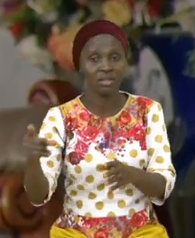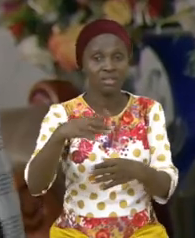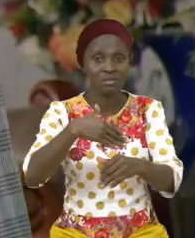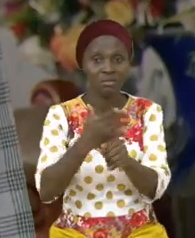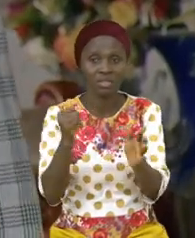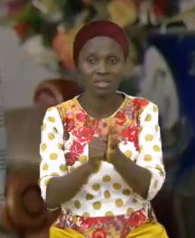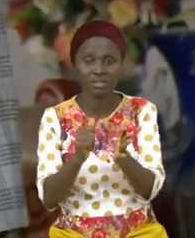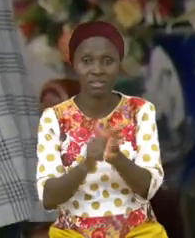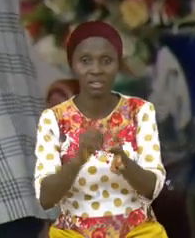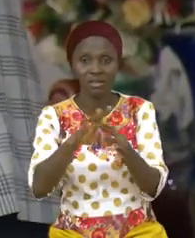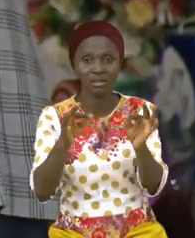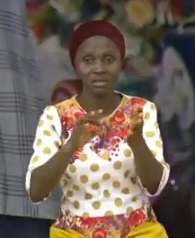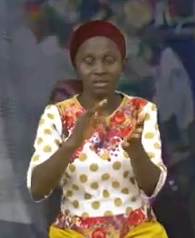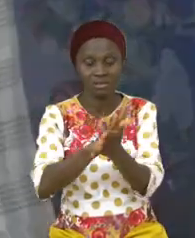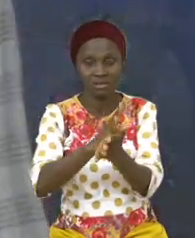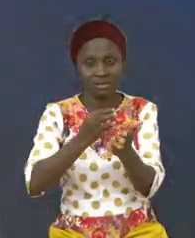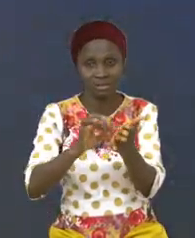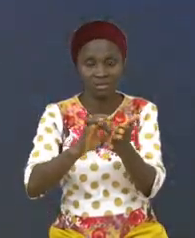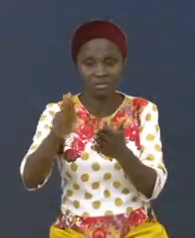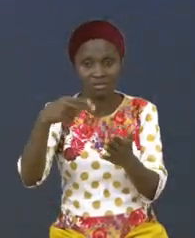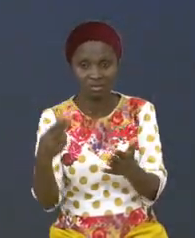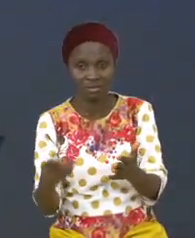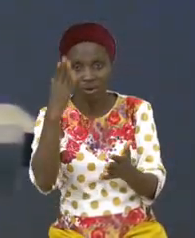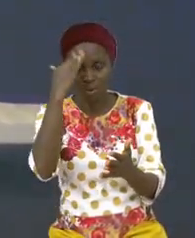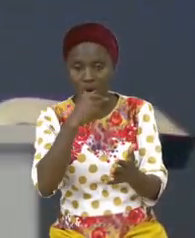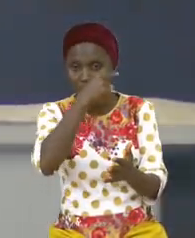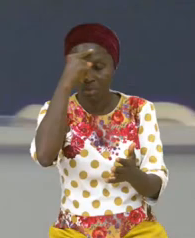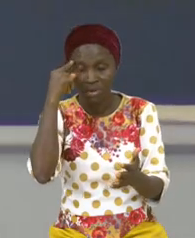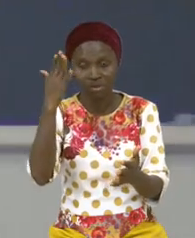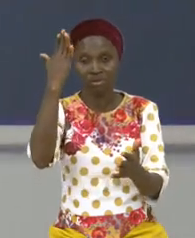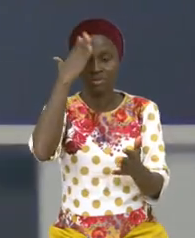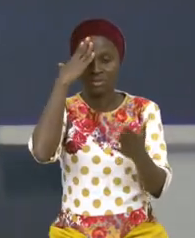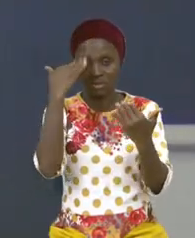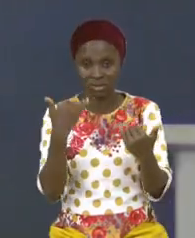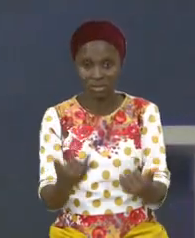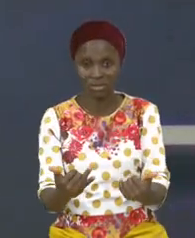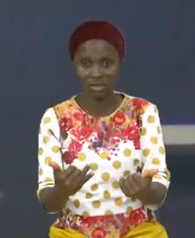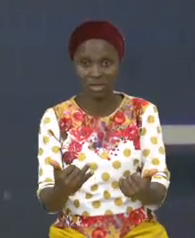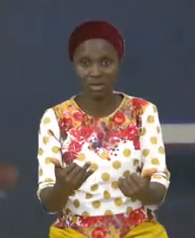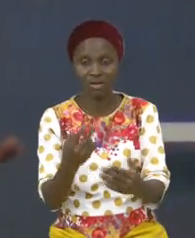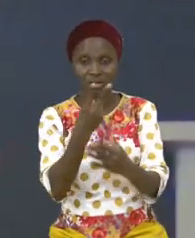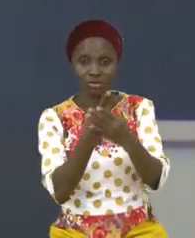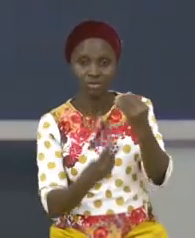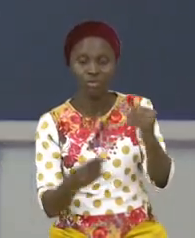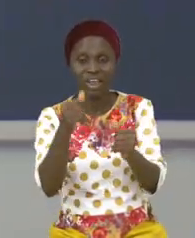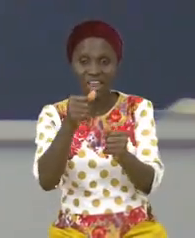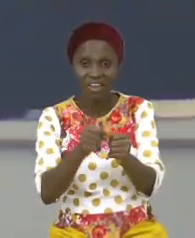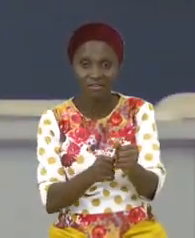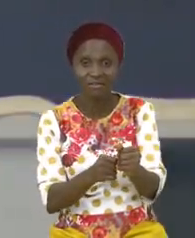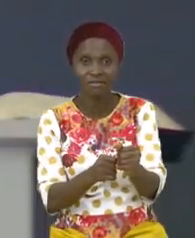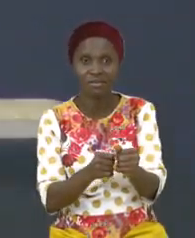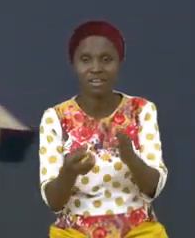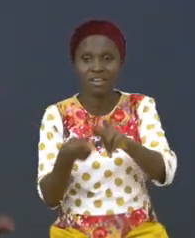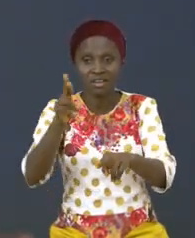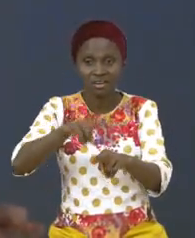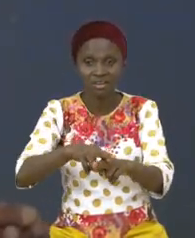useless. Why? Knowledge now doubles every 2 years. And when somebody who